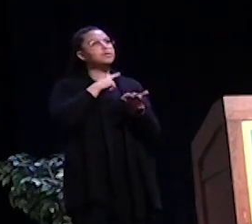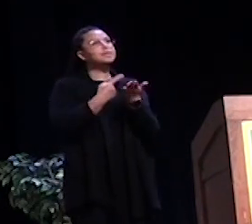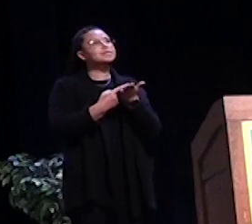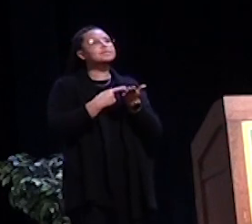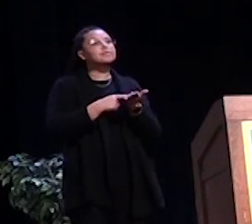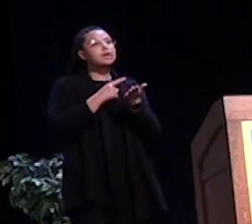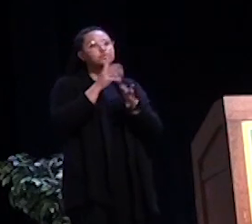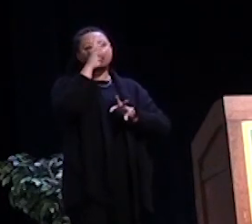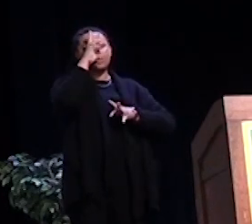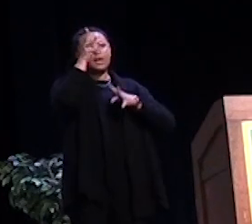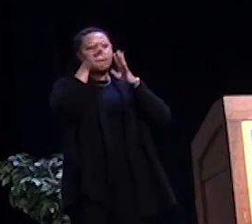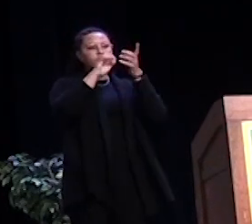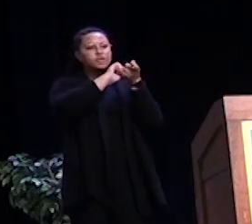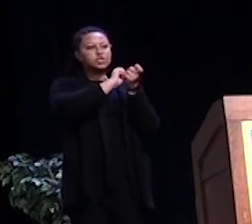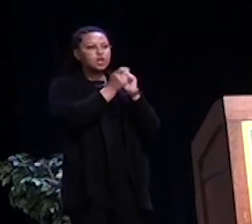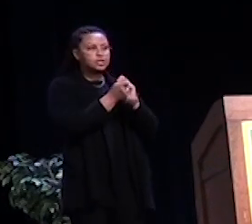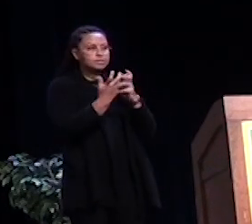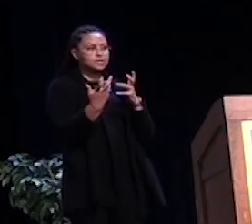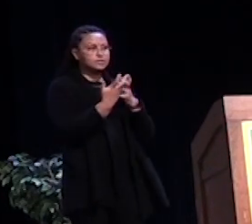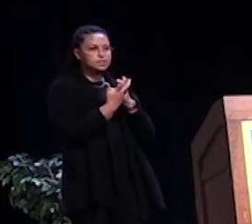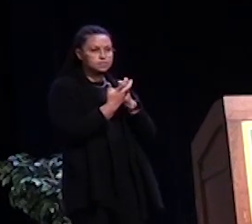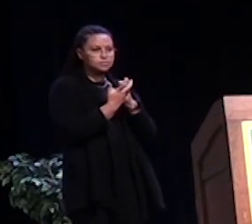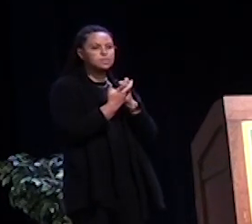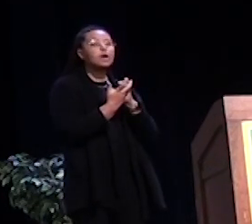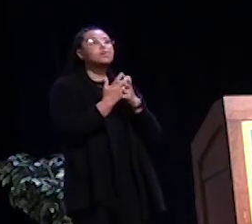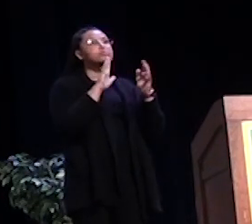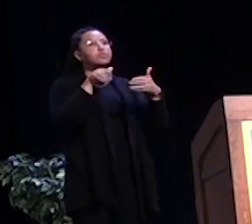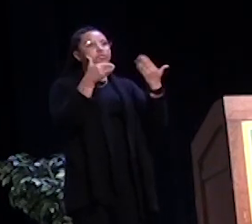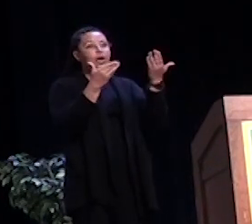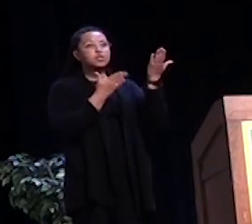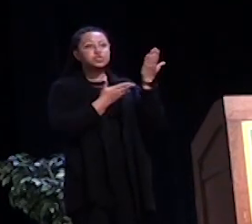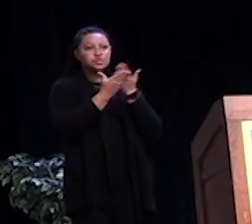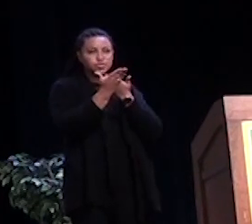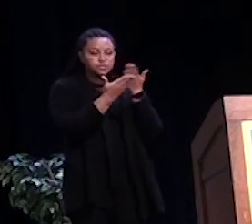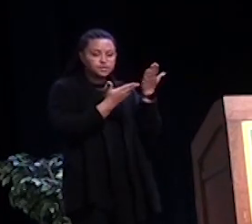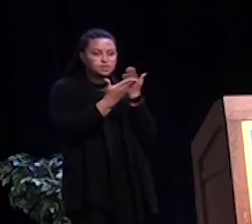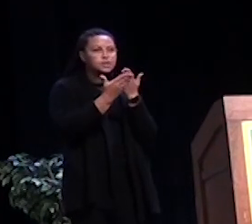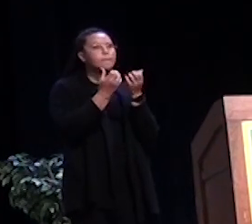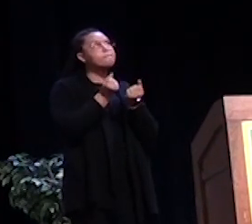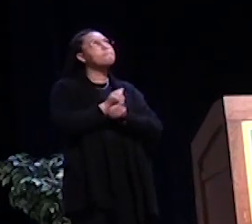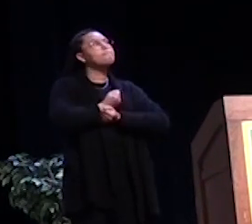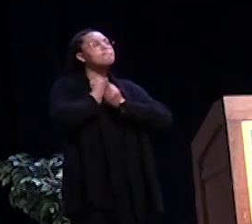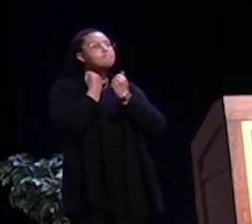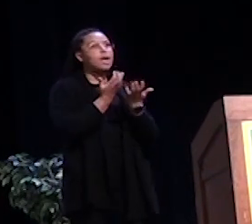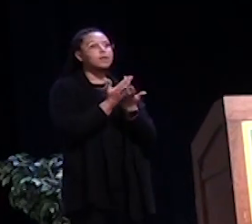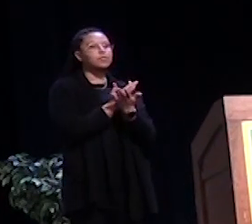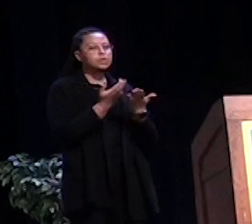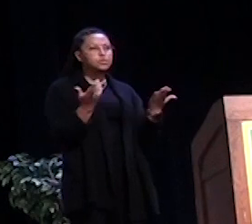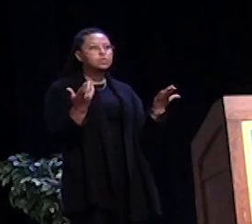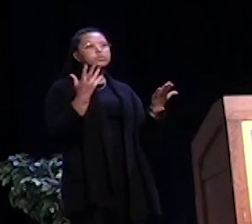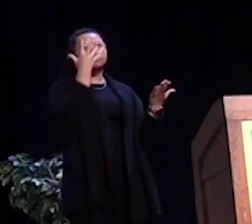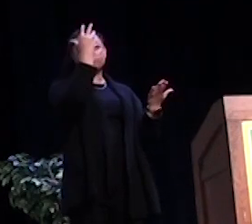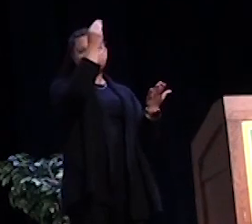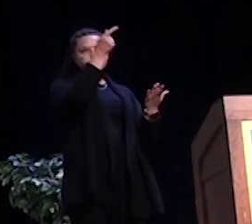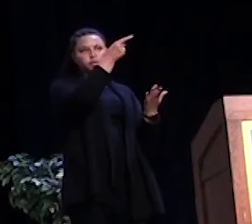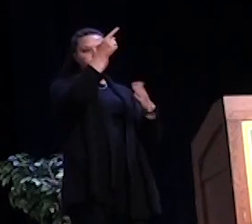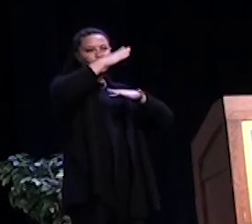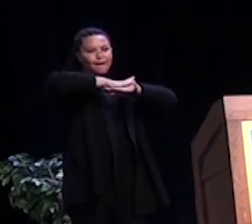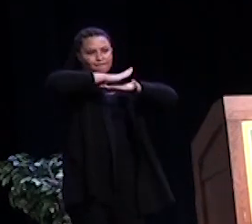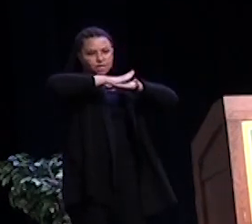adjustments and providing these services. There's a lot of resources out there in the